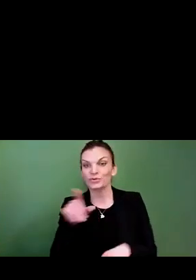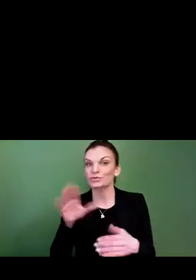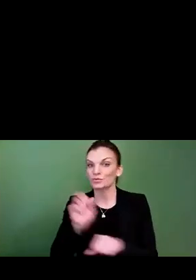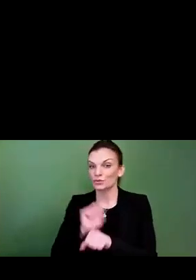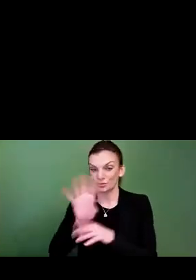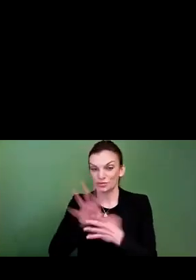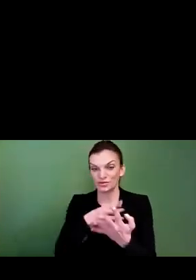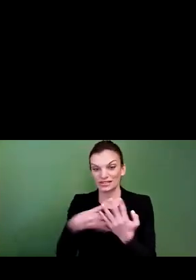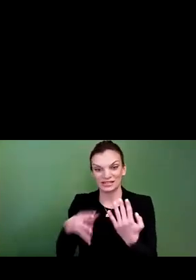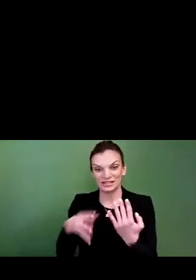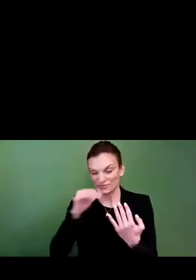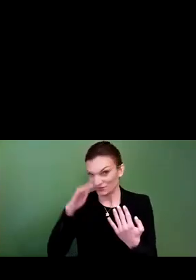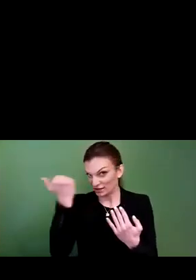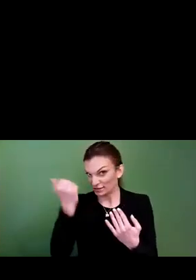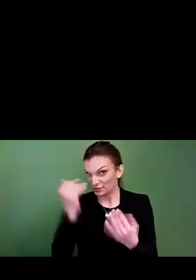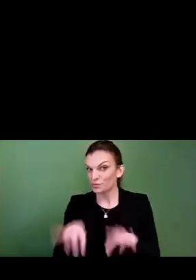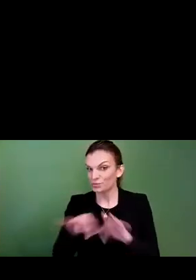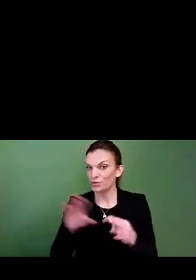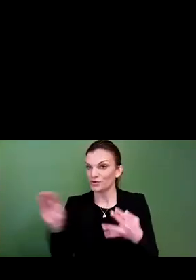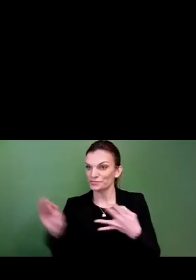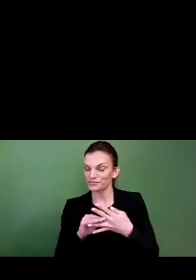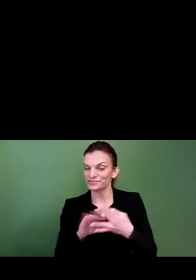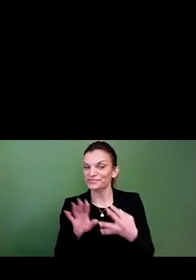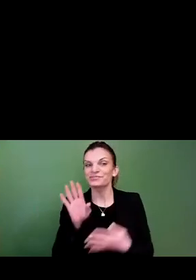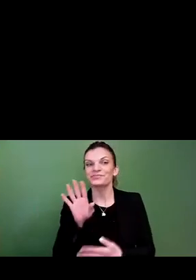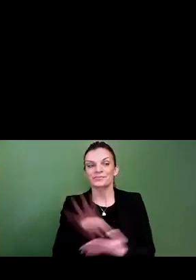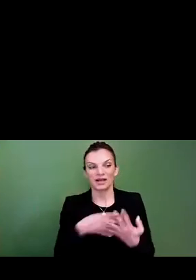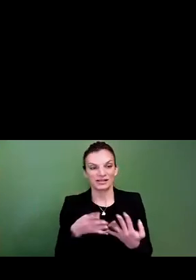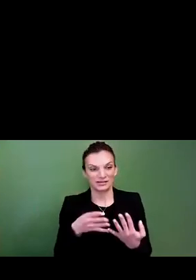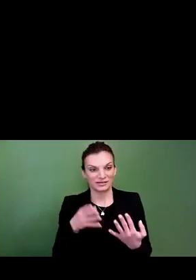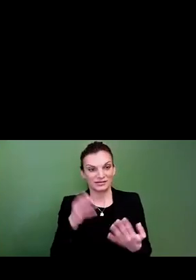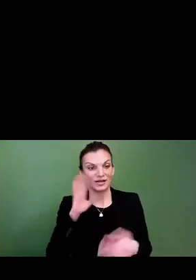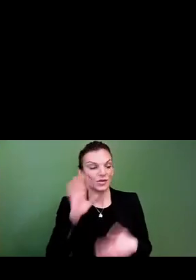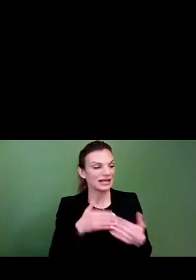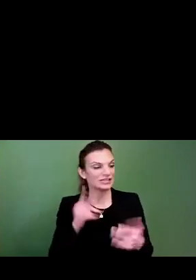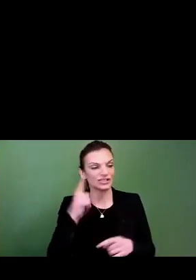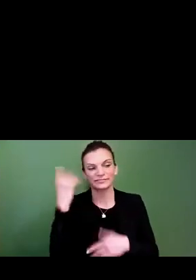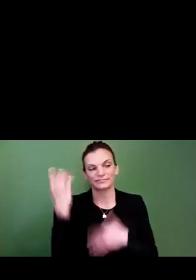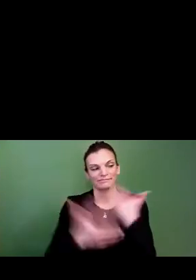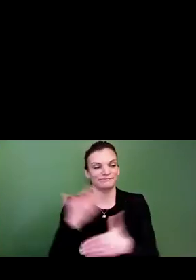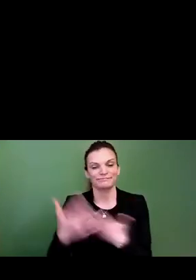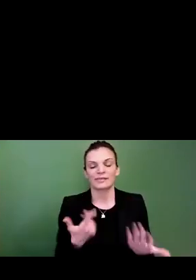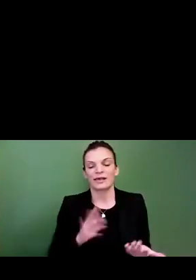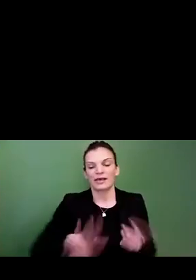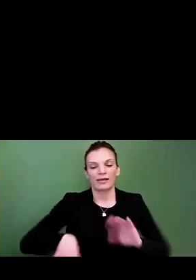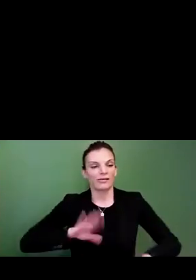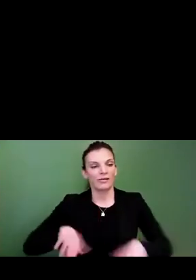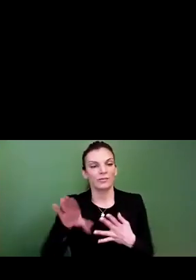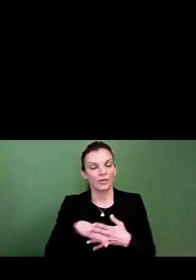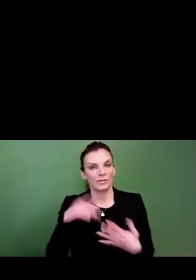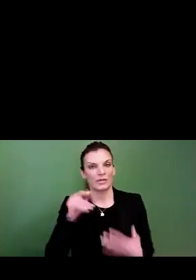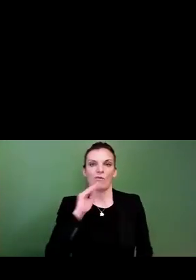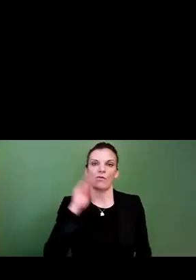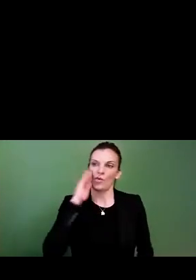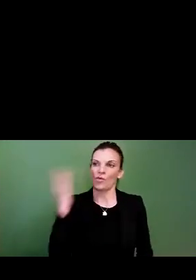routine, don't forget to schedule breaks. It's easy to dive into our tasks and plow through them, and in part because you're at